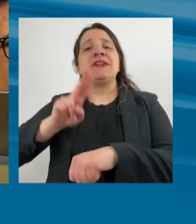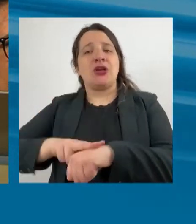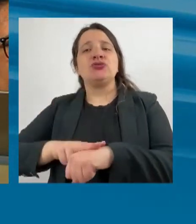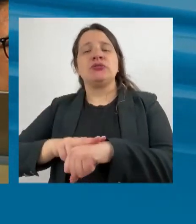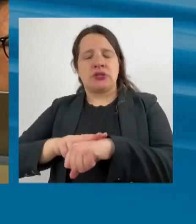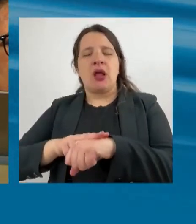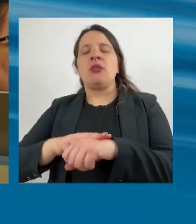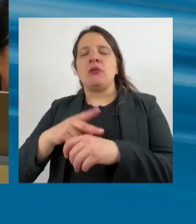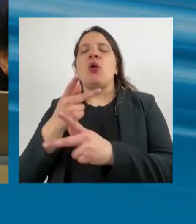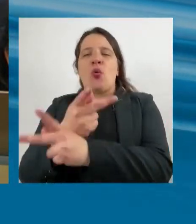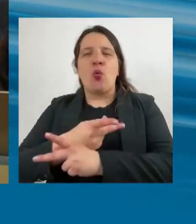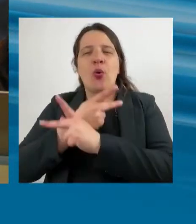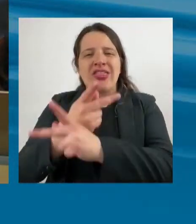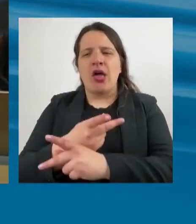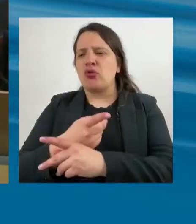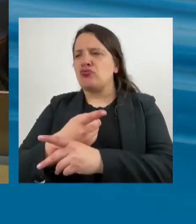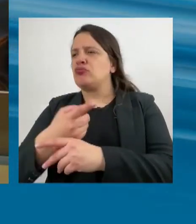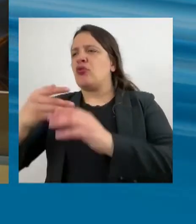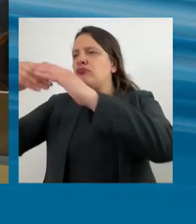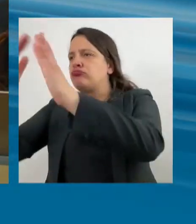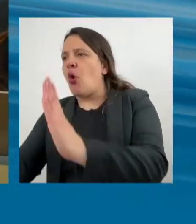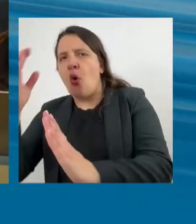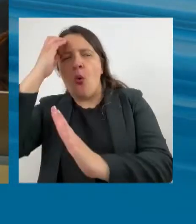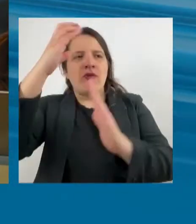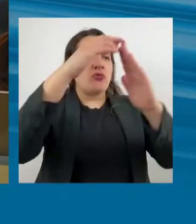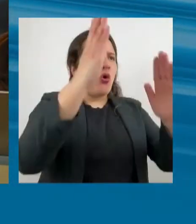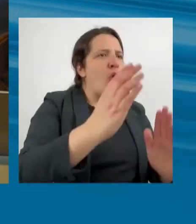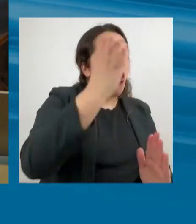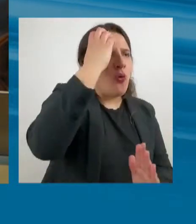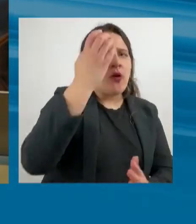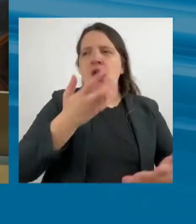plan, through an intersectorial and